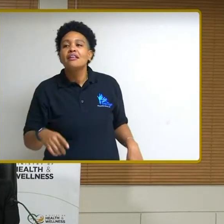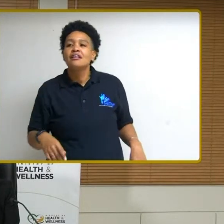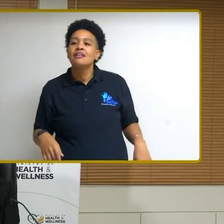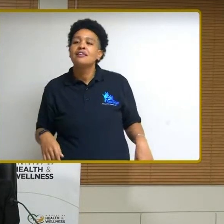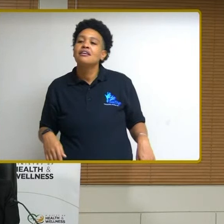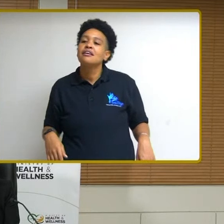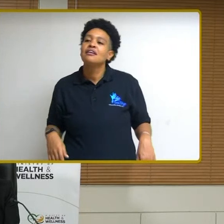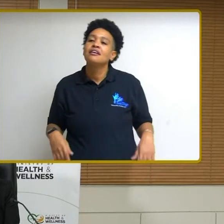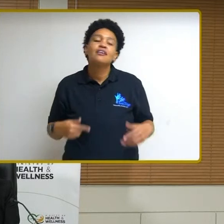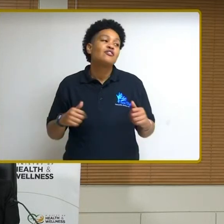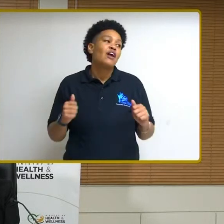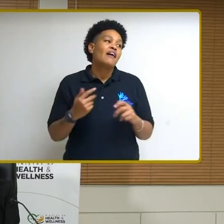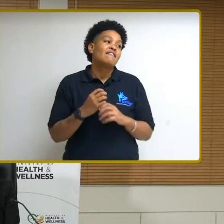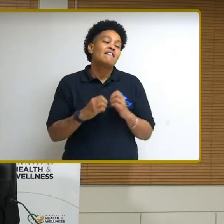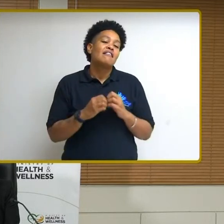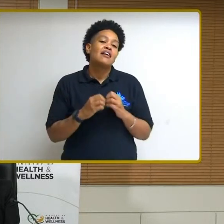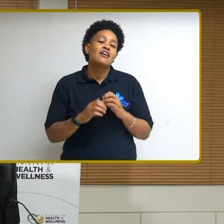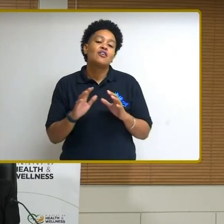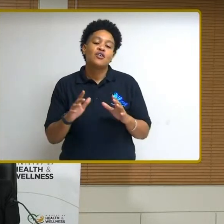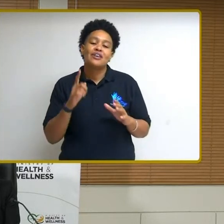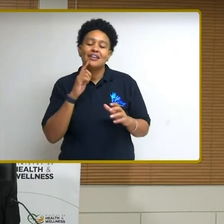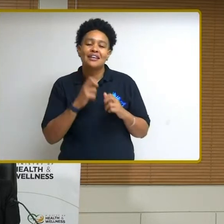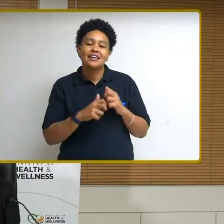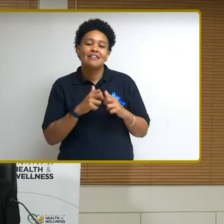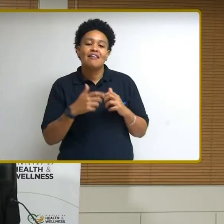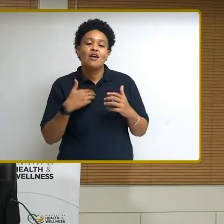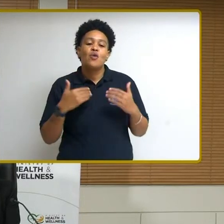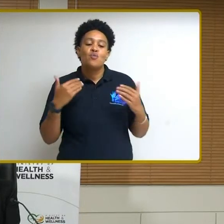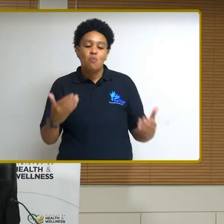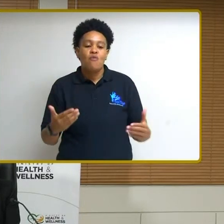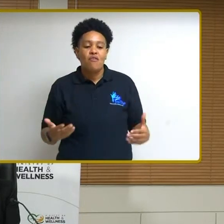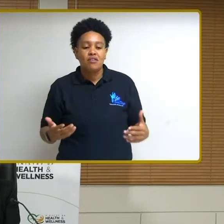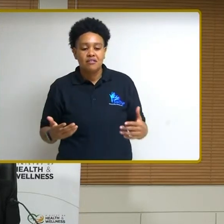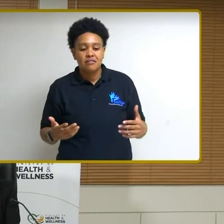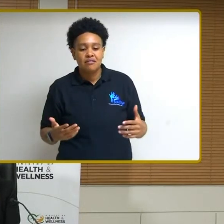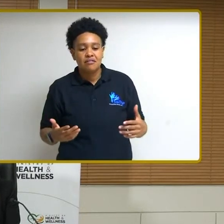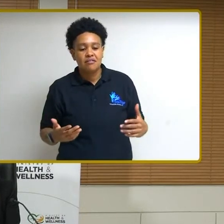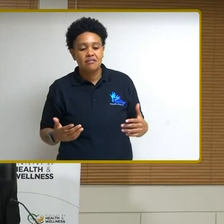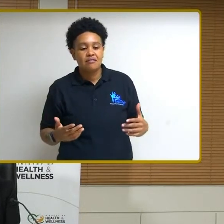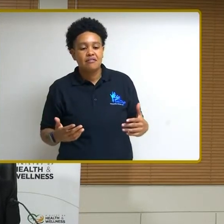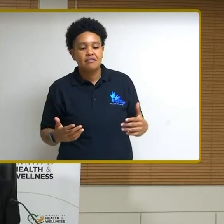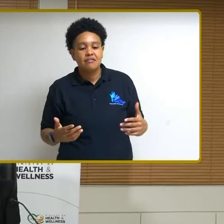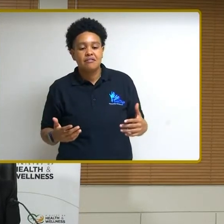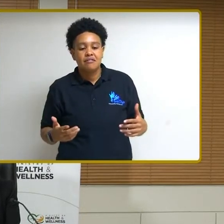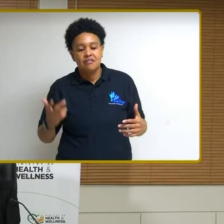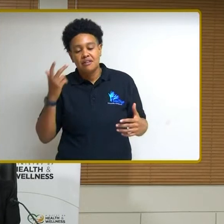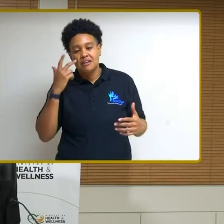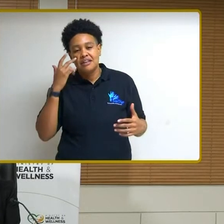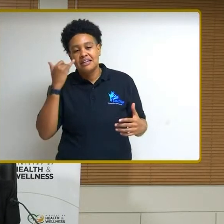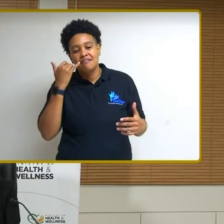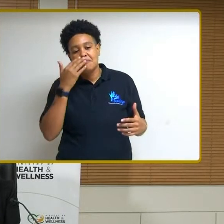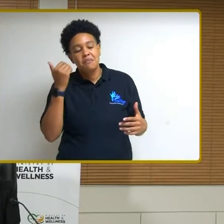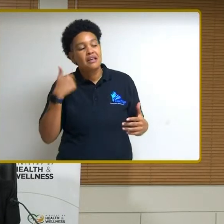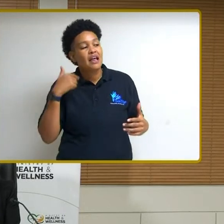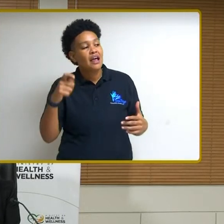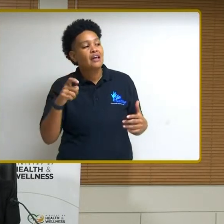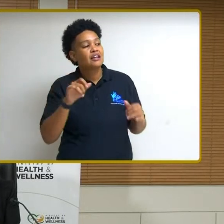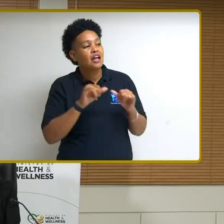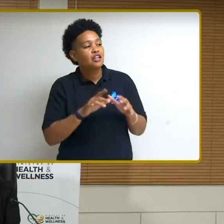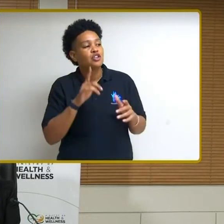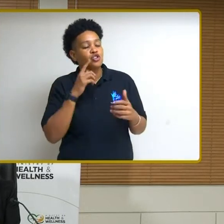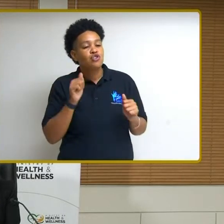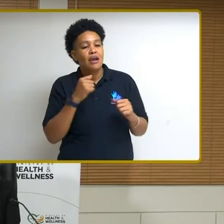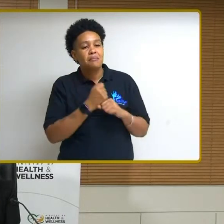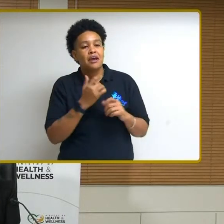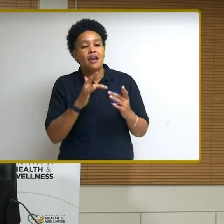Let's try and work that out. Let's try and work that out and move on. and see if it gets any better. I'll ask the engineers to